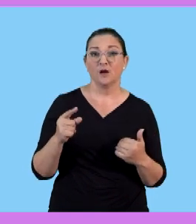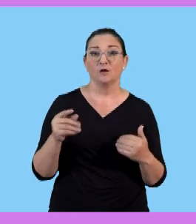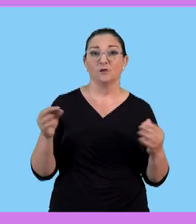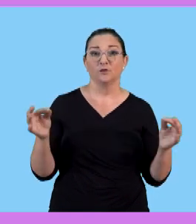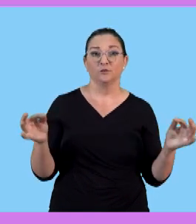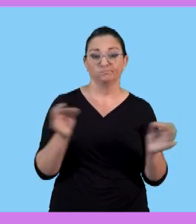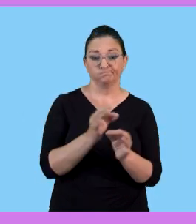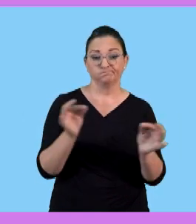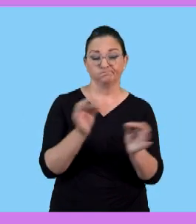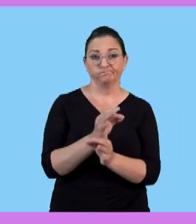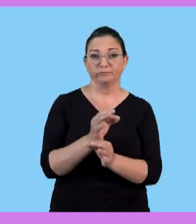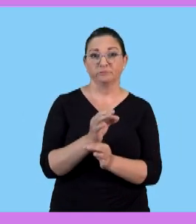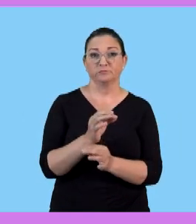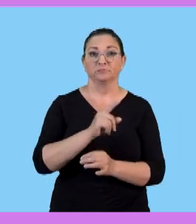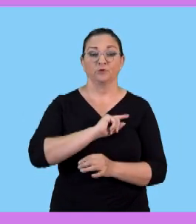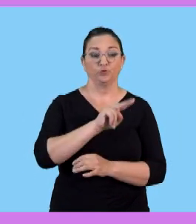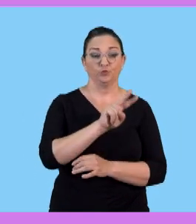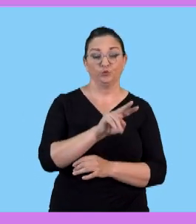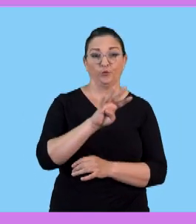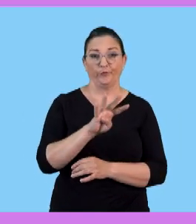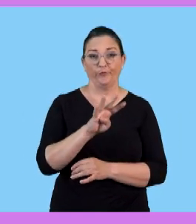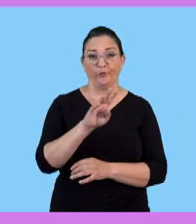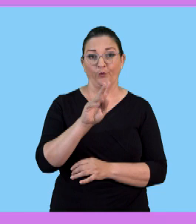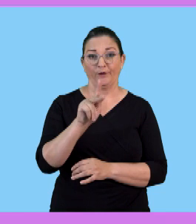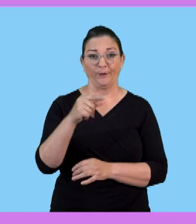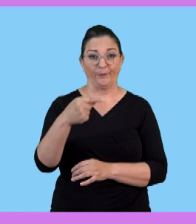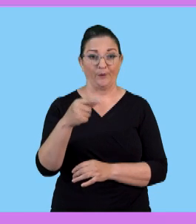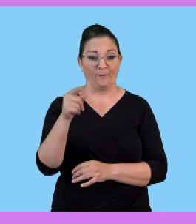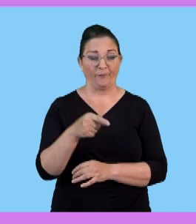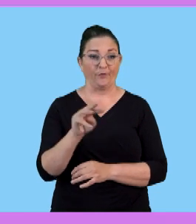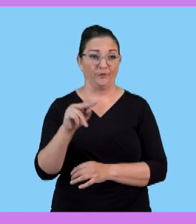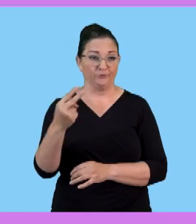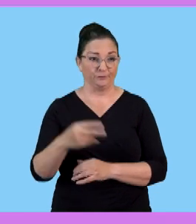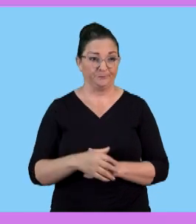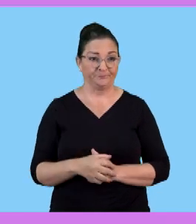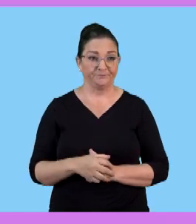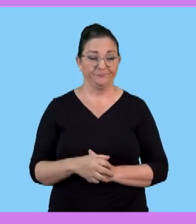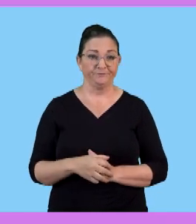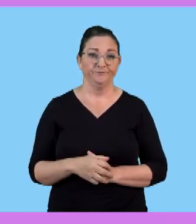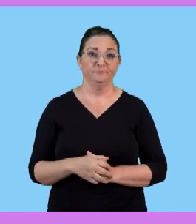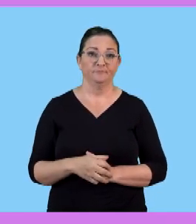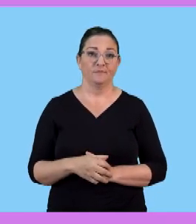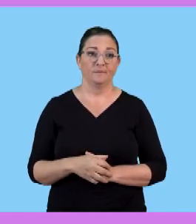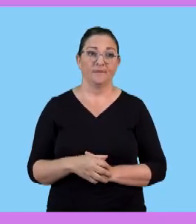by substituting this 24 kilograms per square meter. Right?